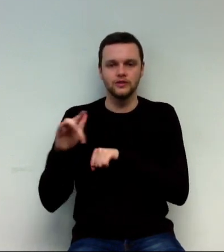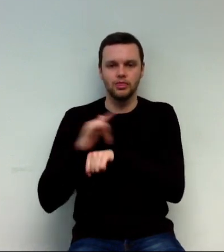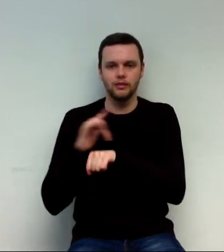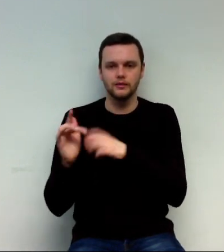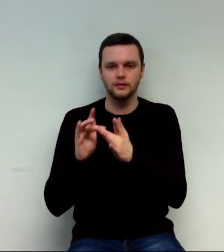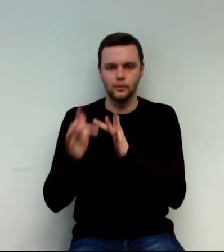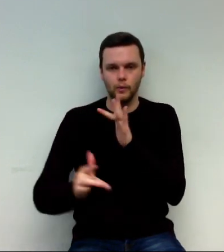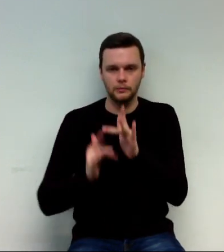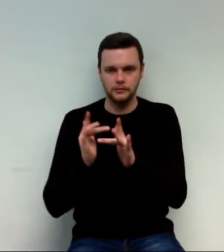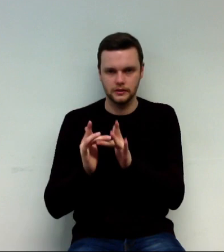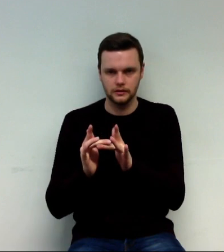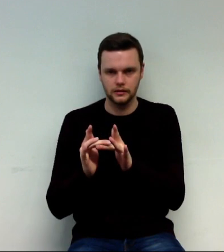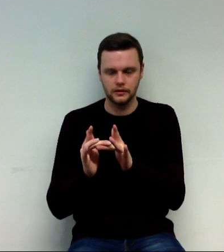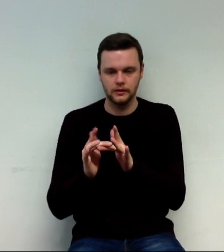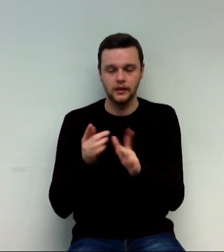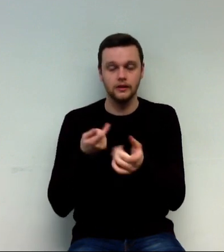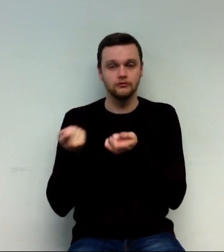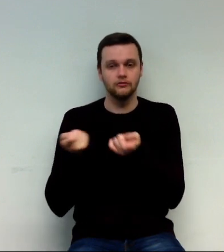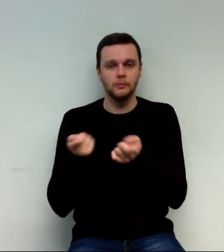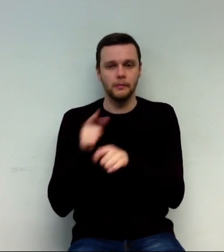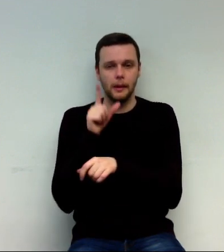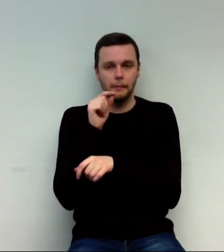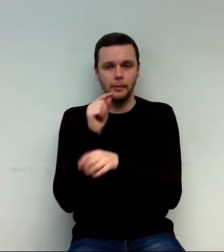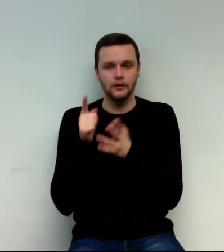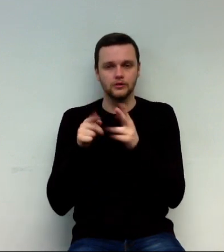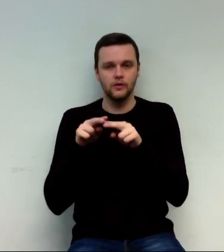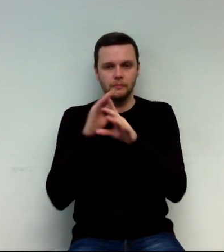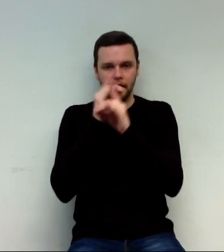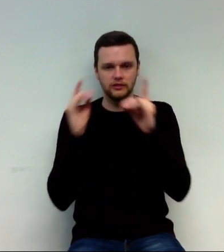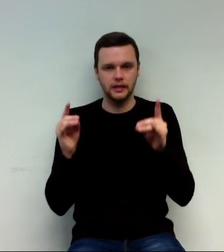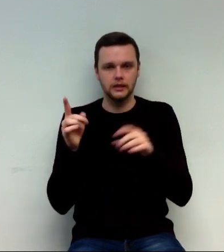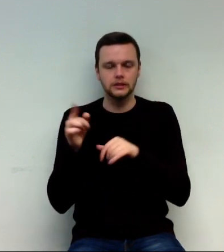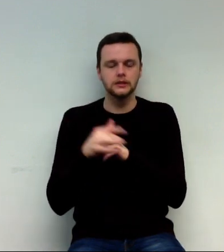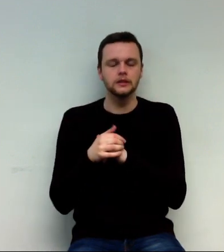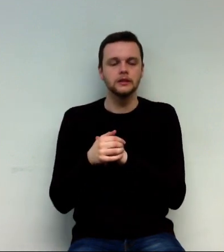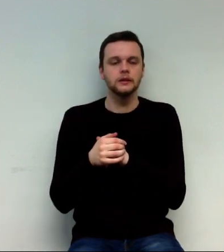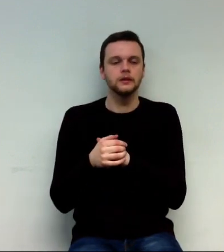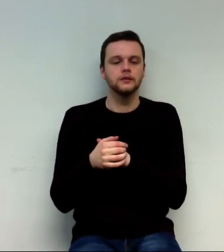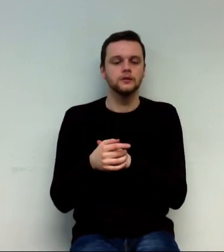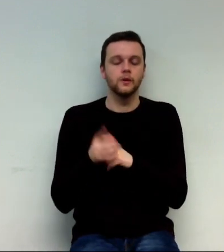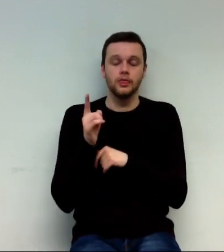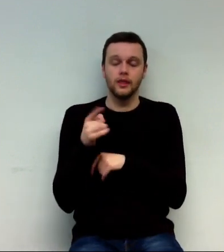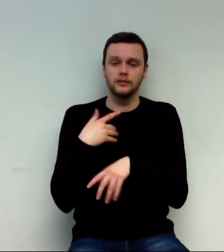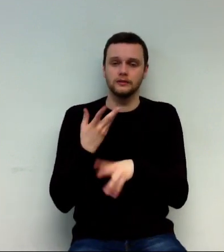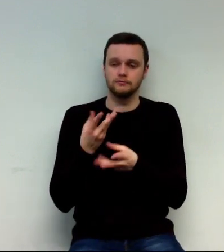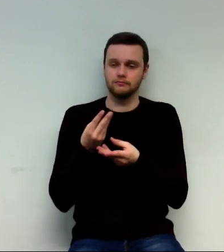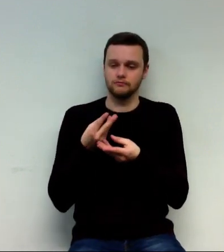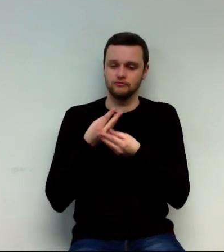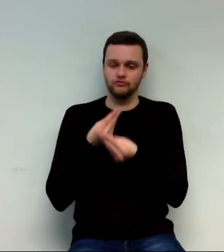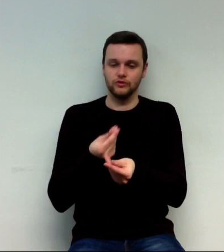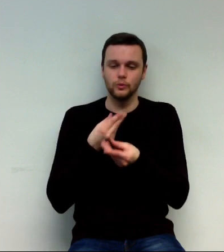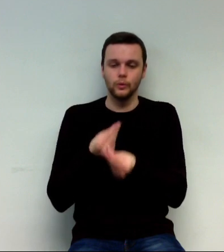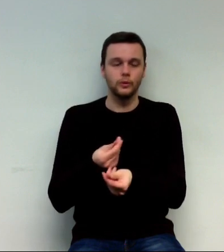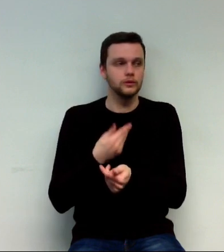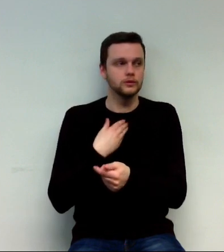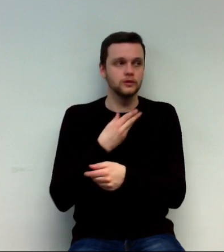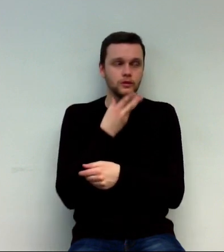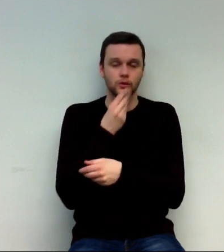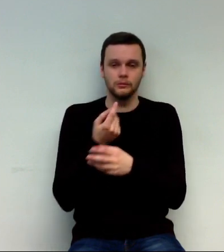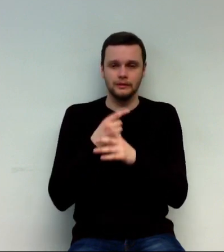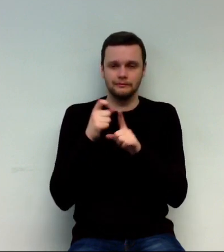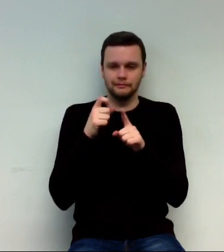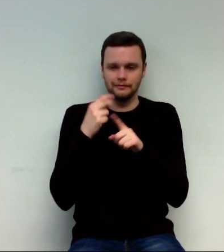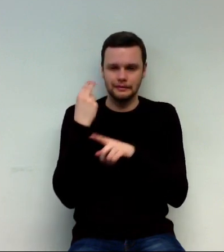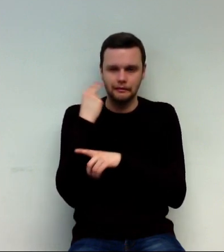run by Birds of Paradise. And this is a resource that is used by a lot of members of the deaf and